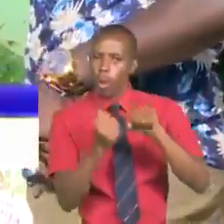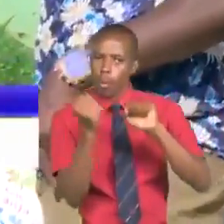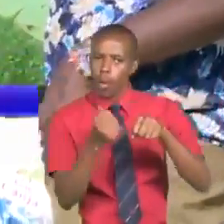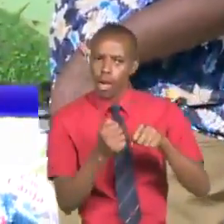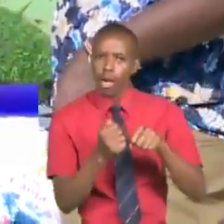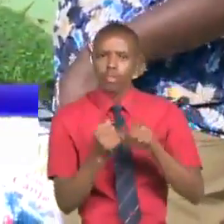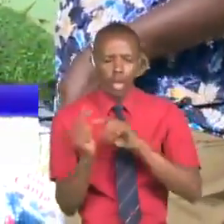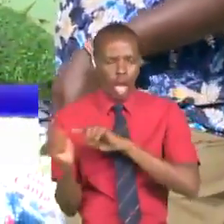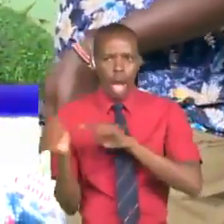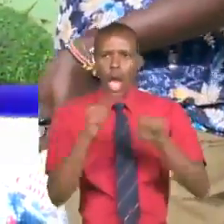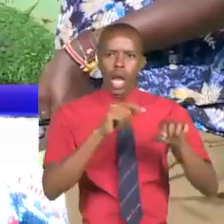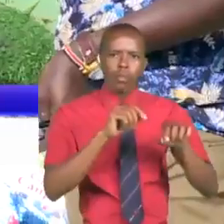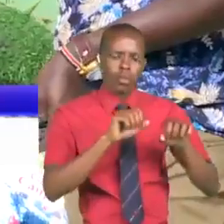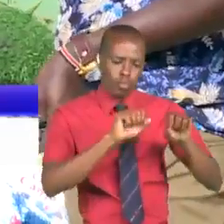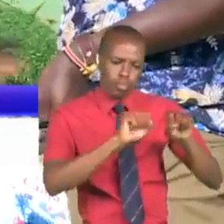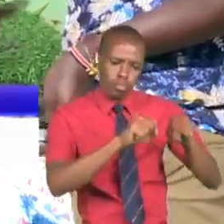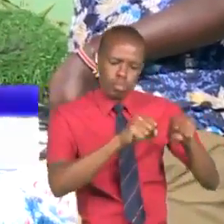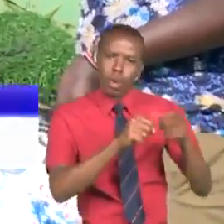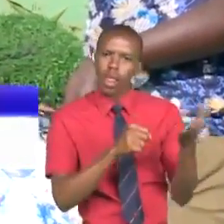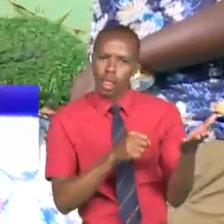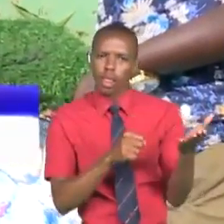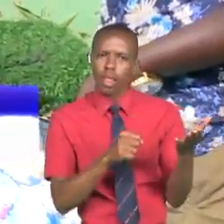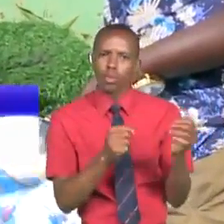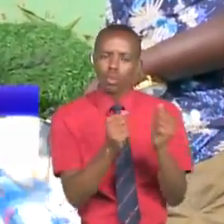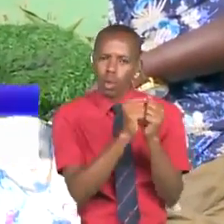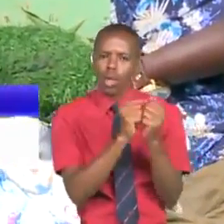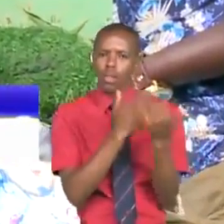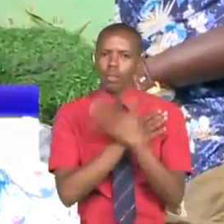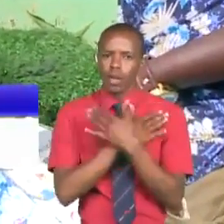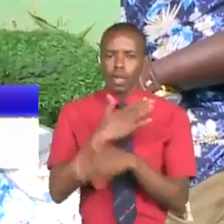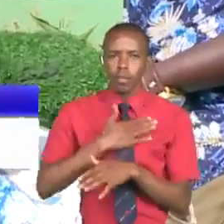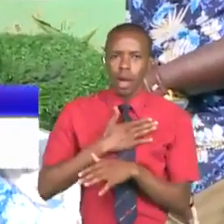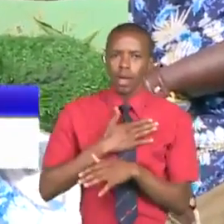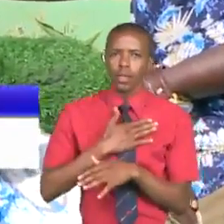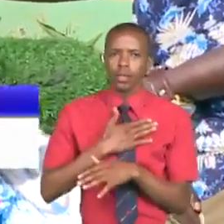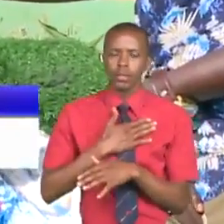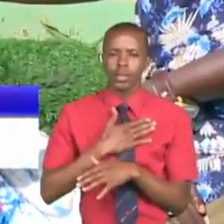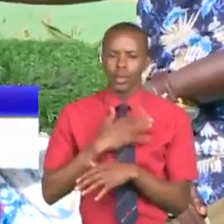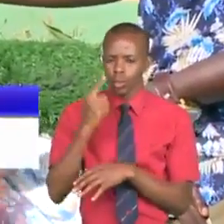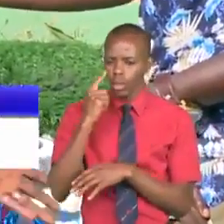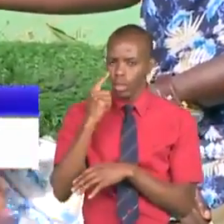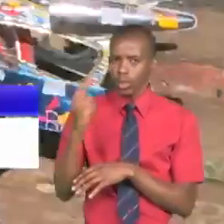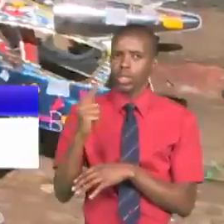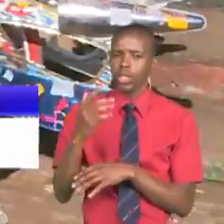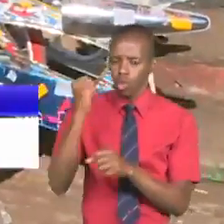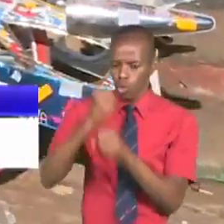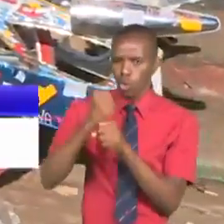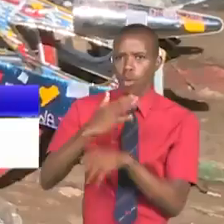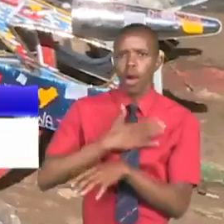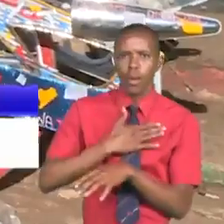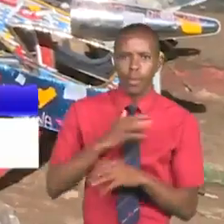Kuja kutembeleza hii bike yangu, na wabesti wangu, safisa yao watu waone, ile job